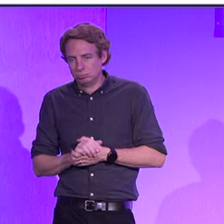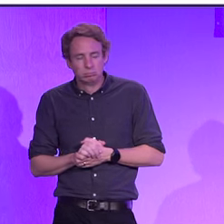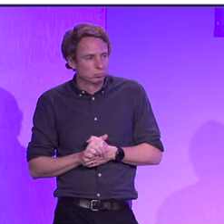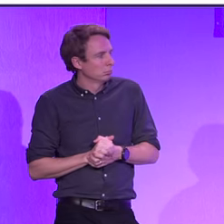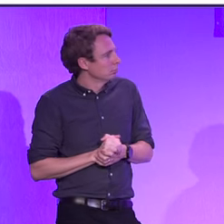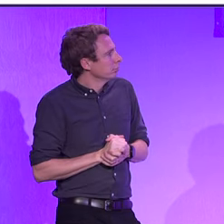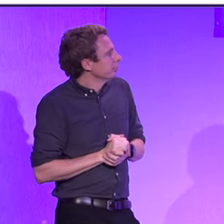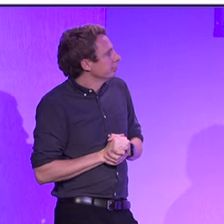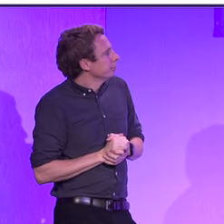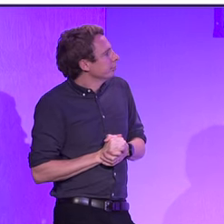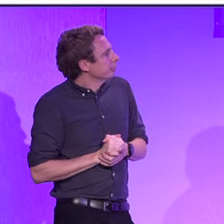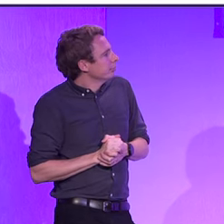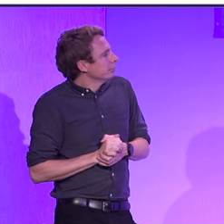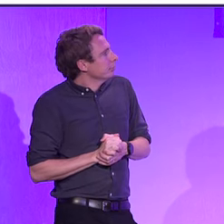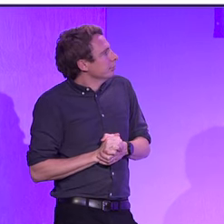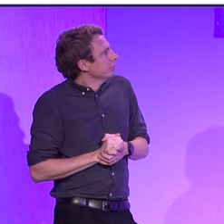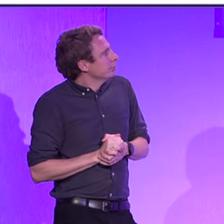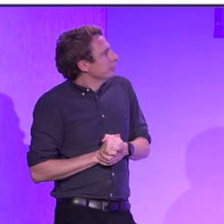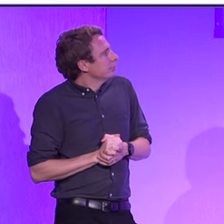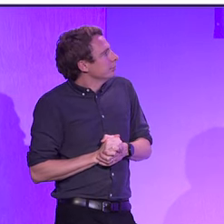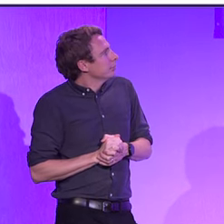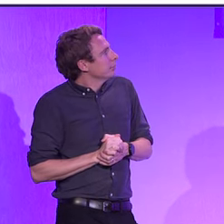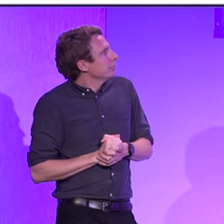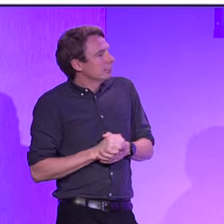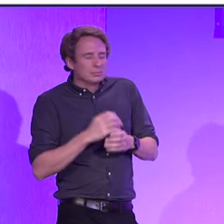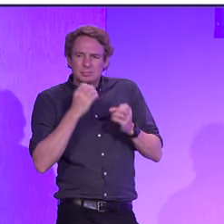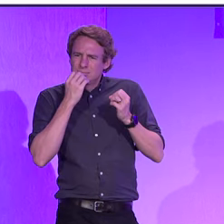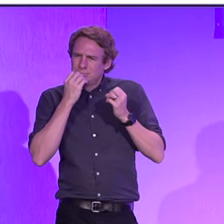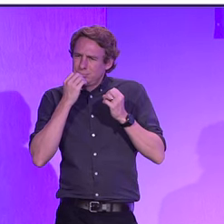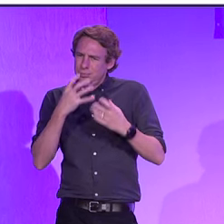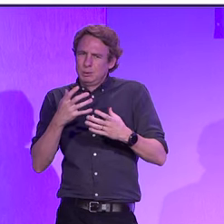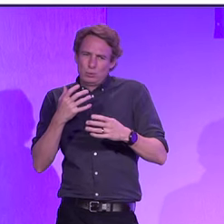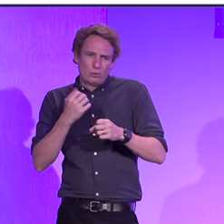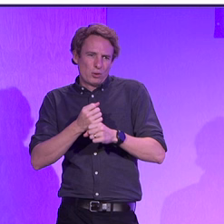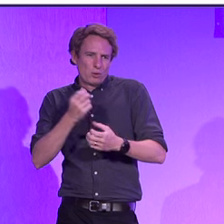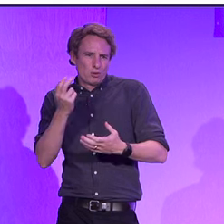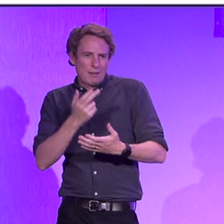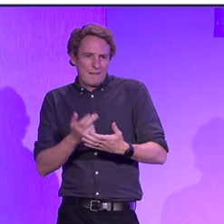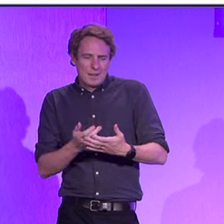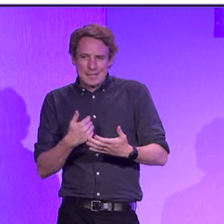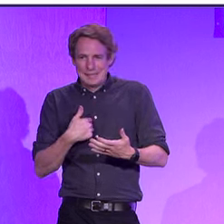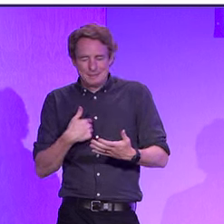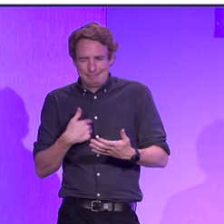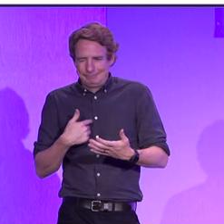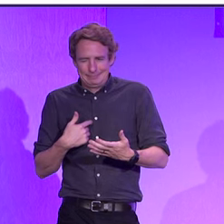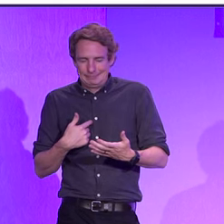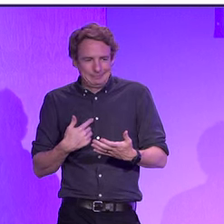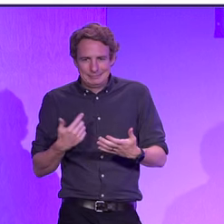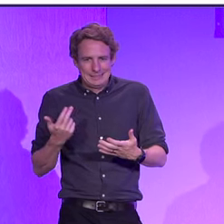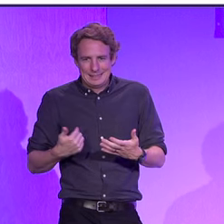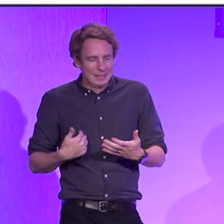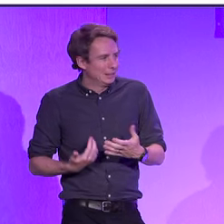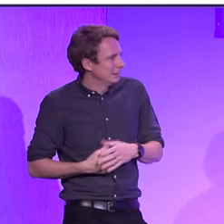you need to go a little faster. So I made this beautiful graphic because I'm definitely not a design person, but you know, this